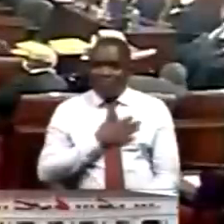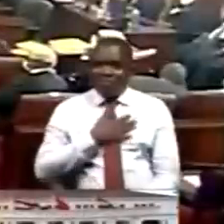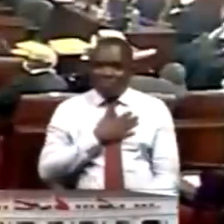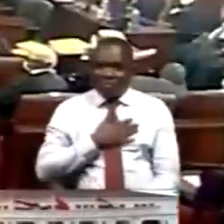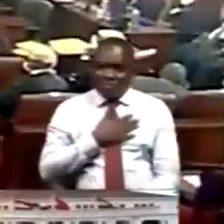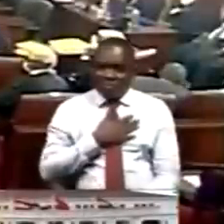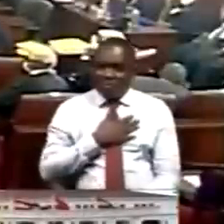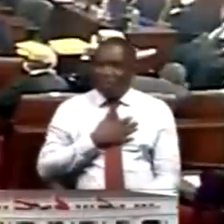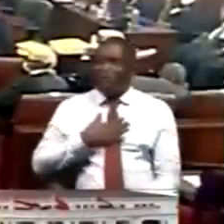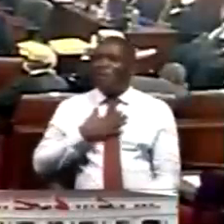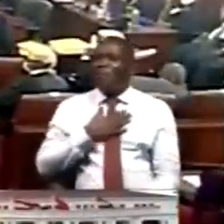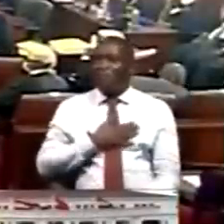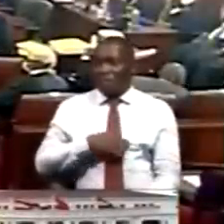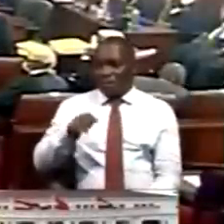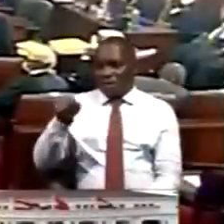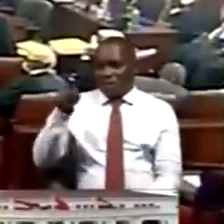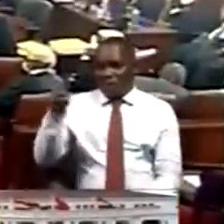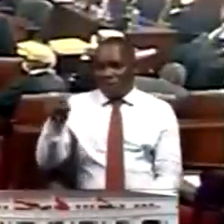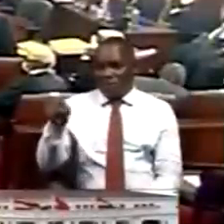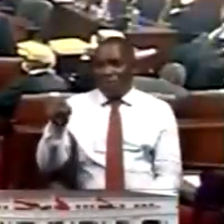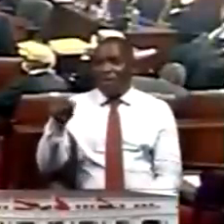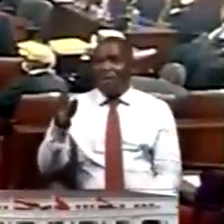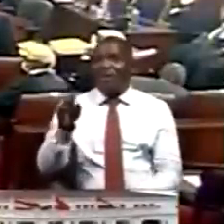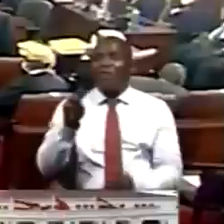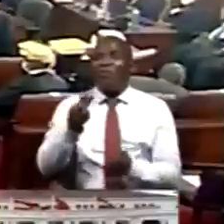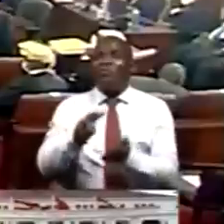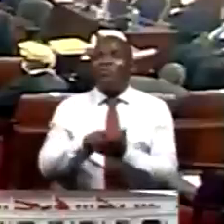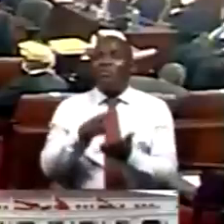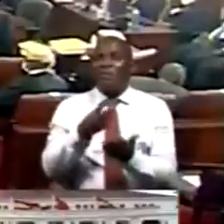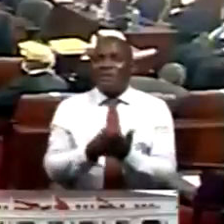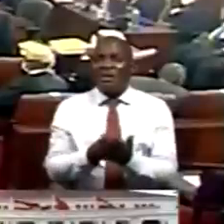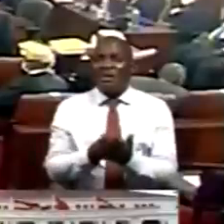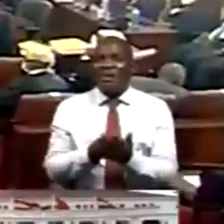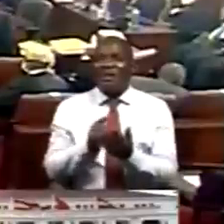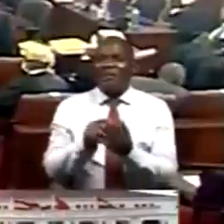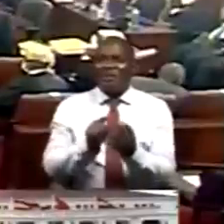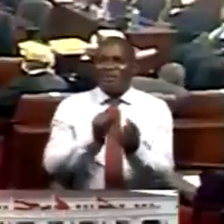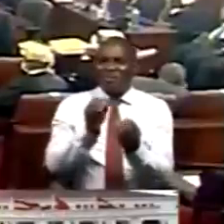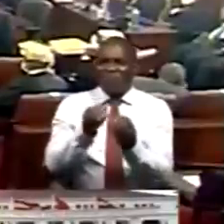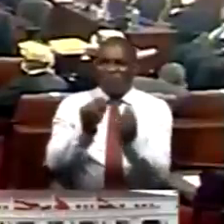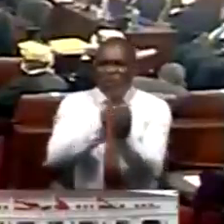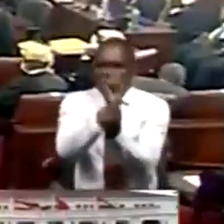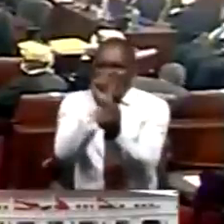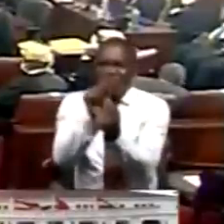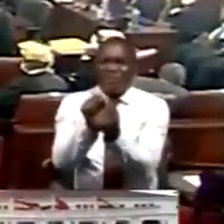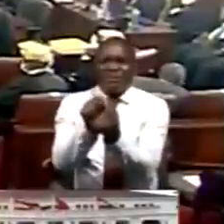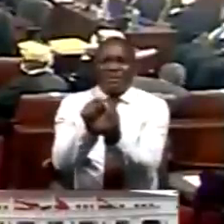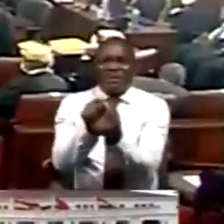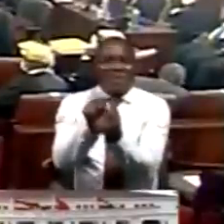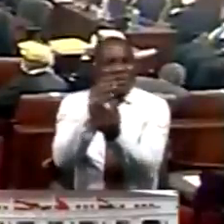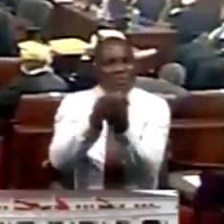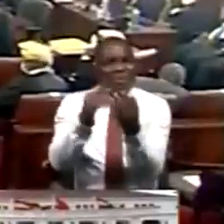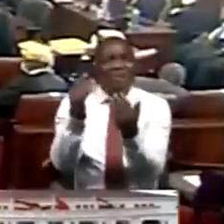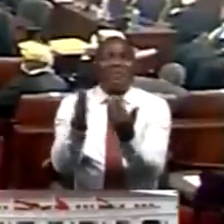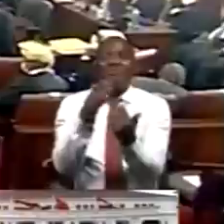attention? Please, can you let your witness be very, very, very specific or brief on some of these